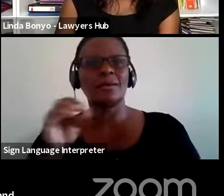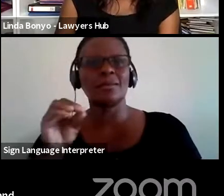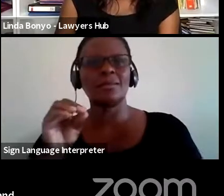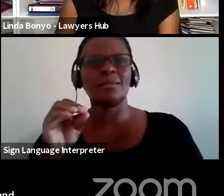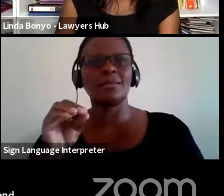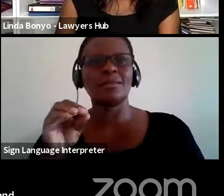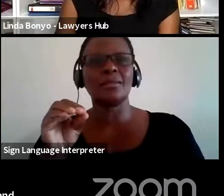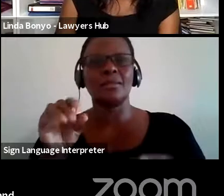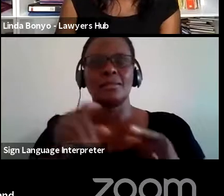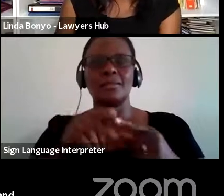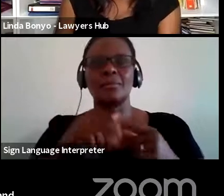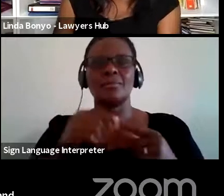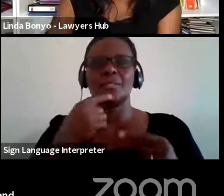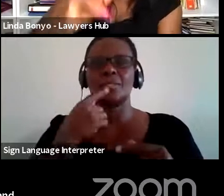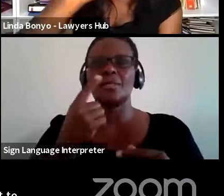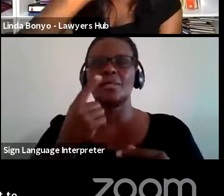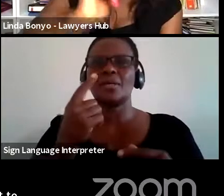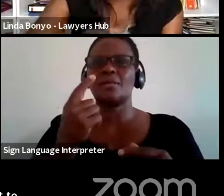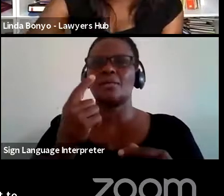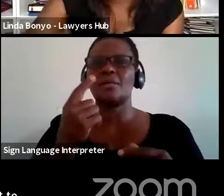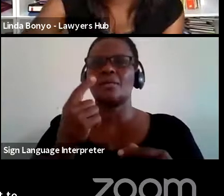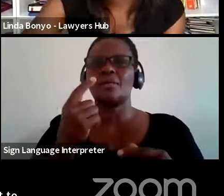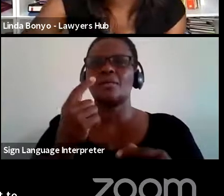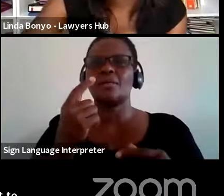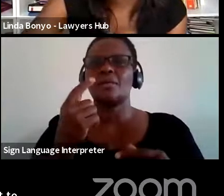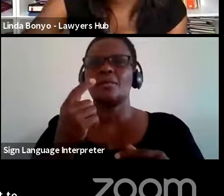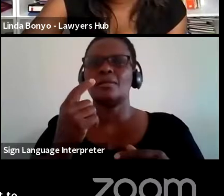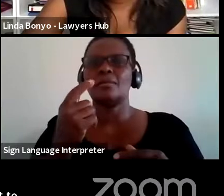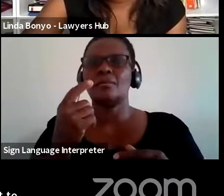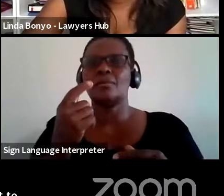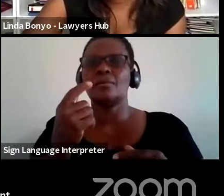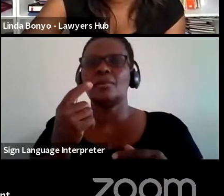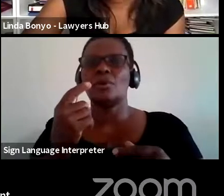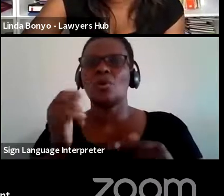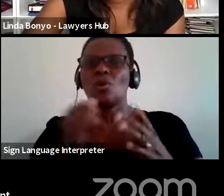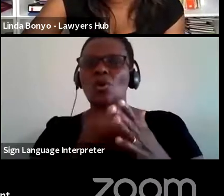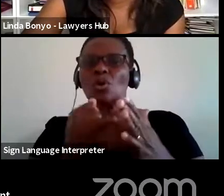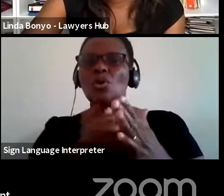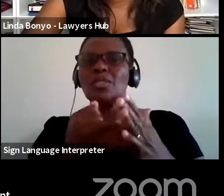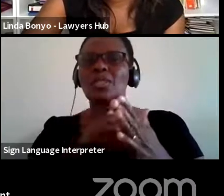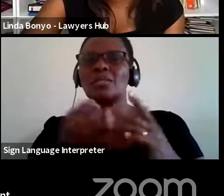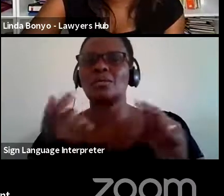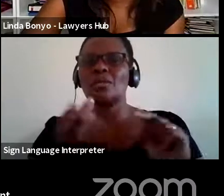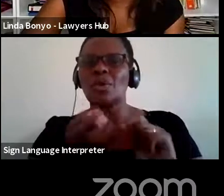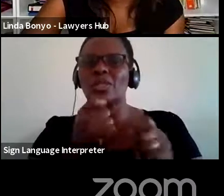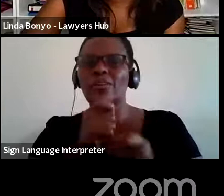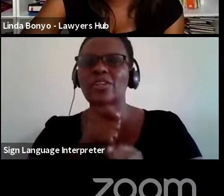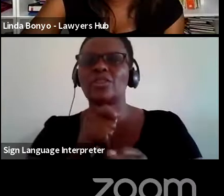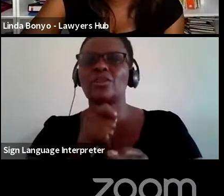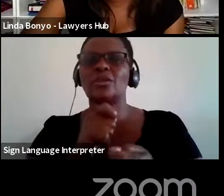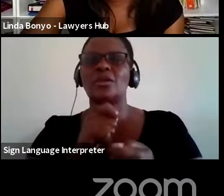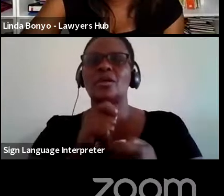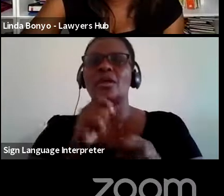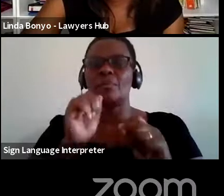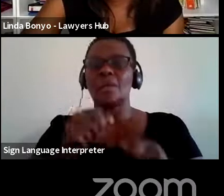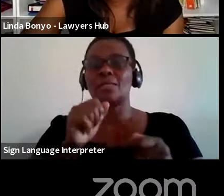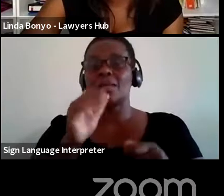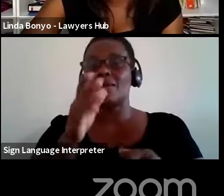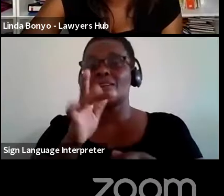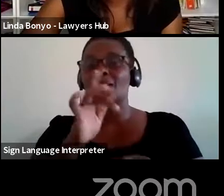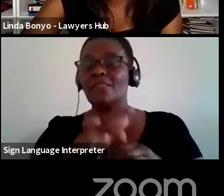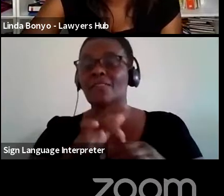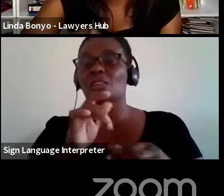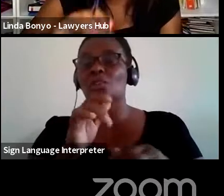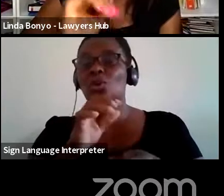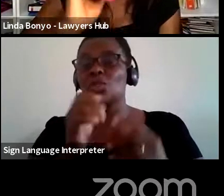mention that they also acknowledge that content moderation isn't going to fix all of society's ills. It won't necessarily